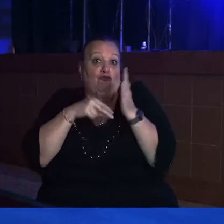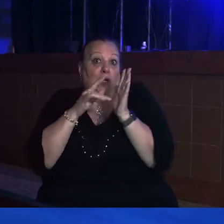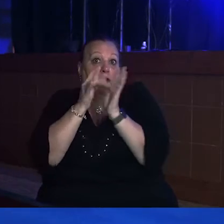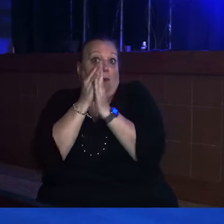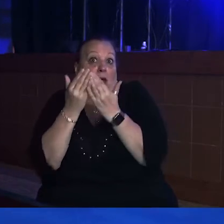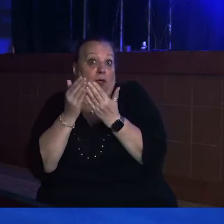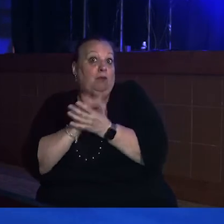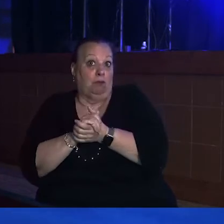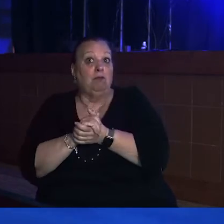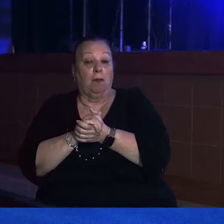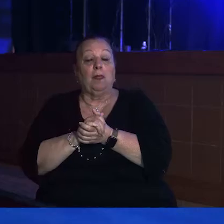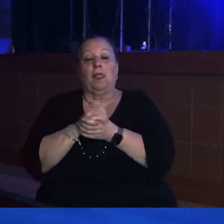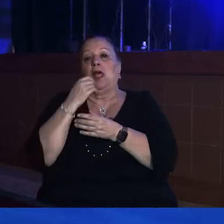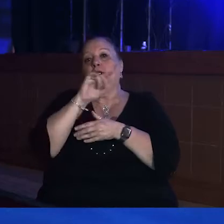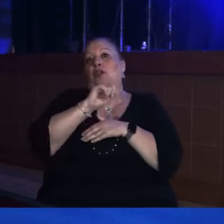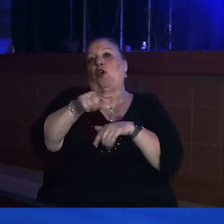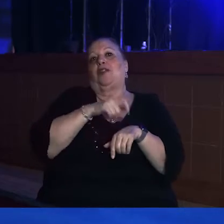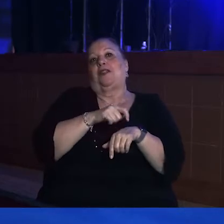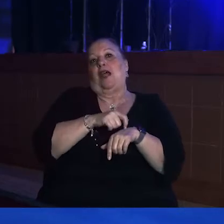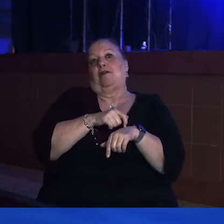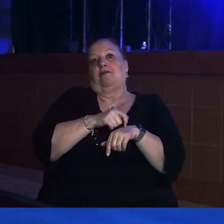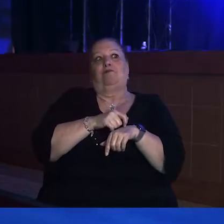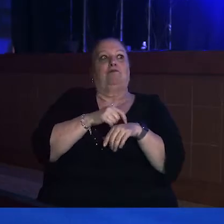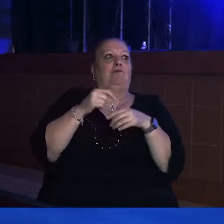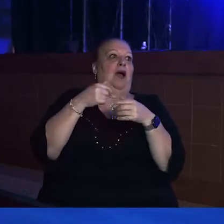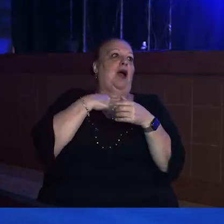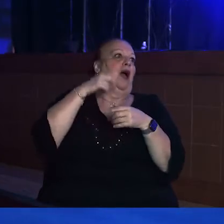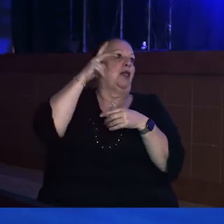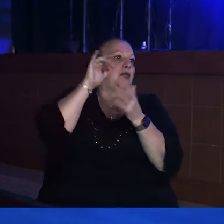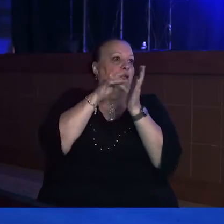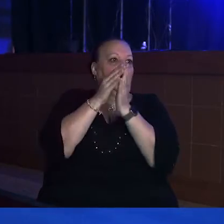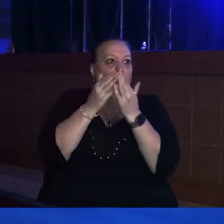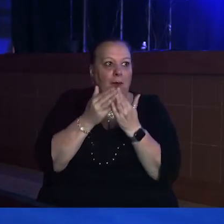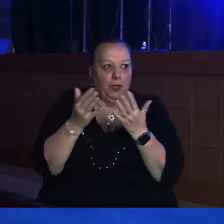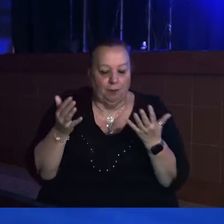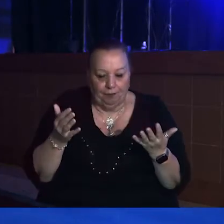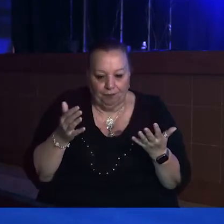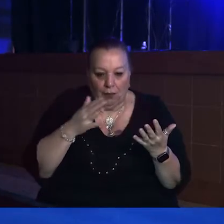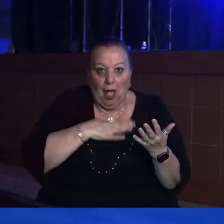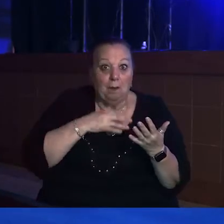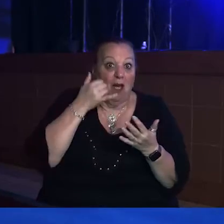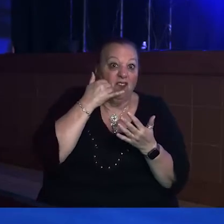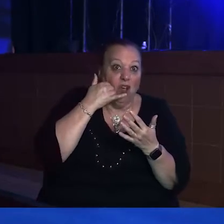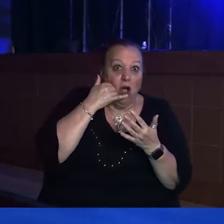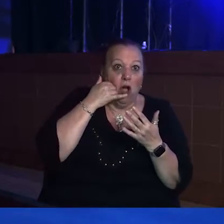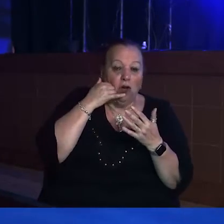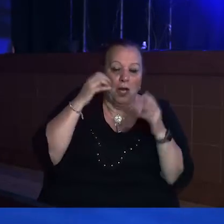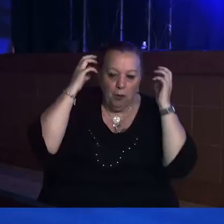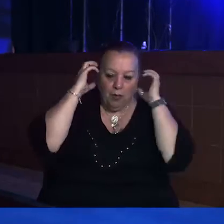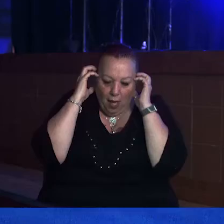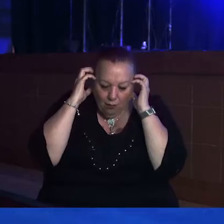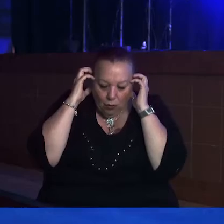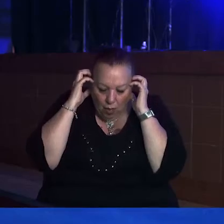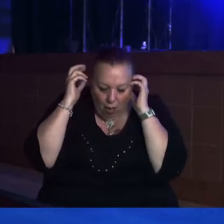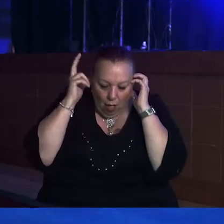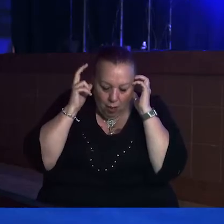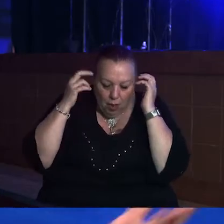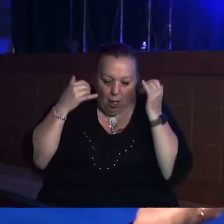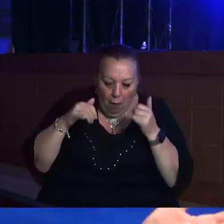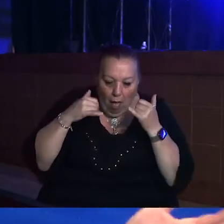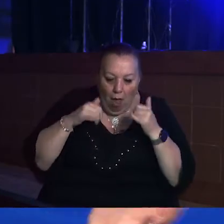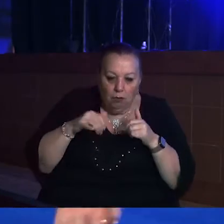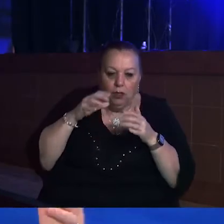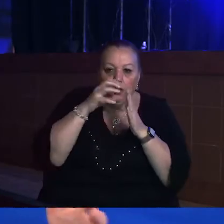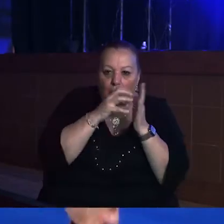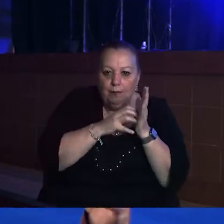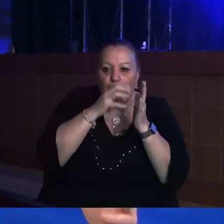And I tell you all the time that I listen to the Bible on my phone. I put the headphones in and I just listen. I'll hit play and it'll just play chapter after chapter.